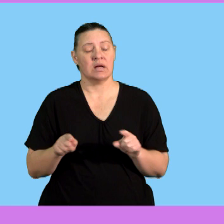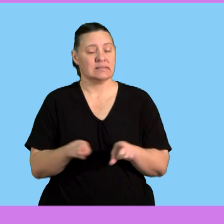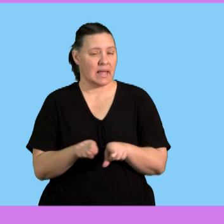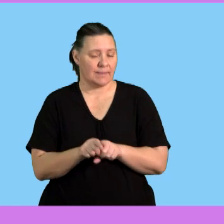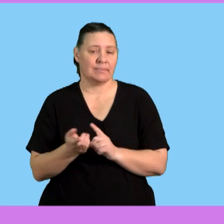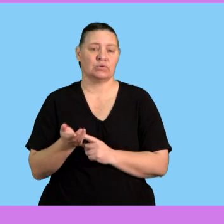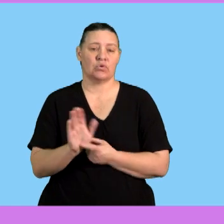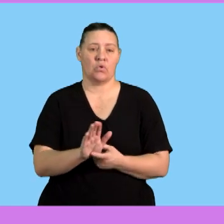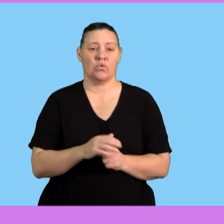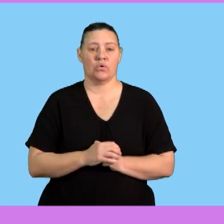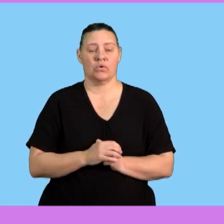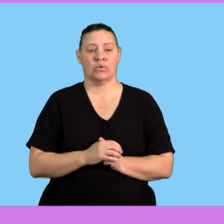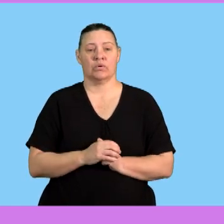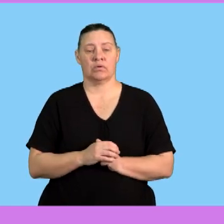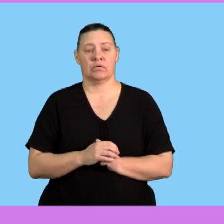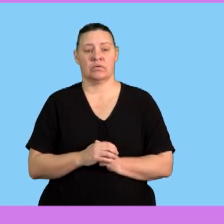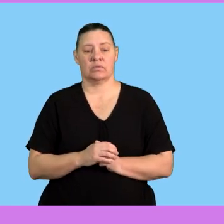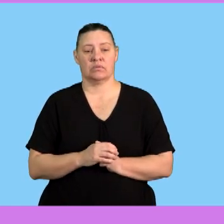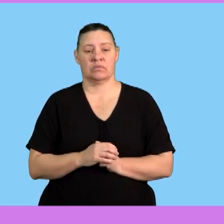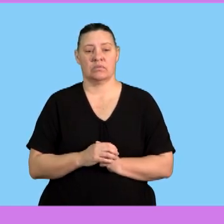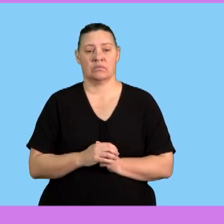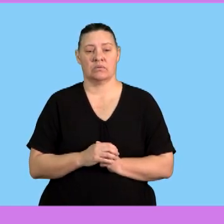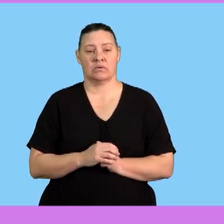will also show